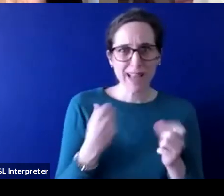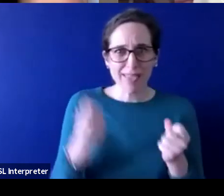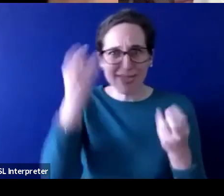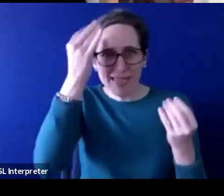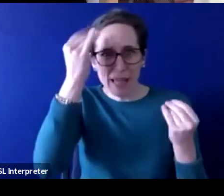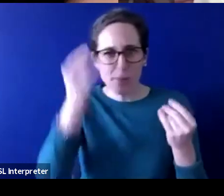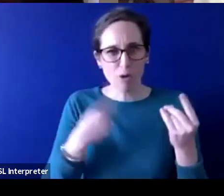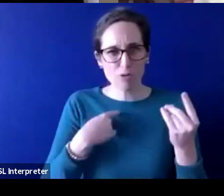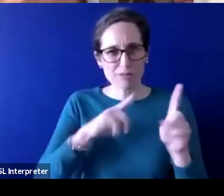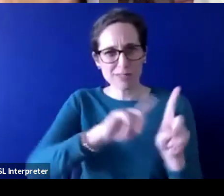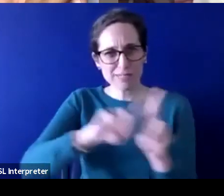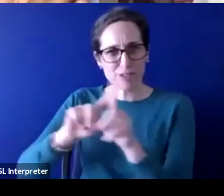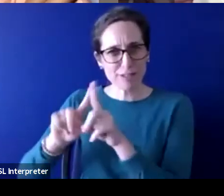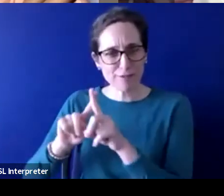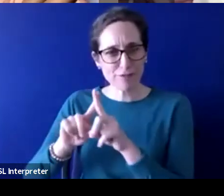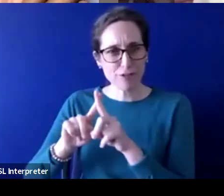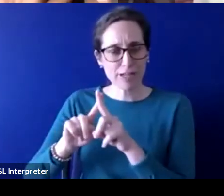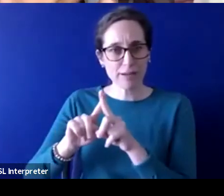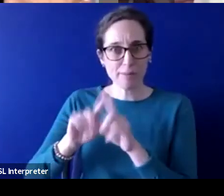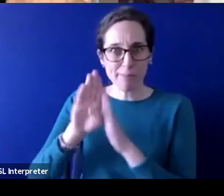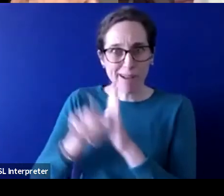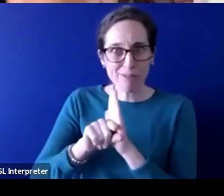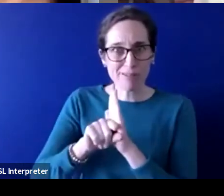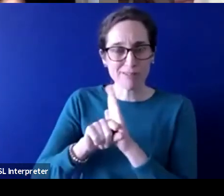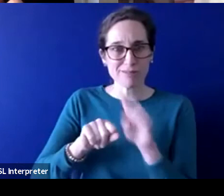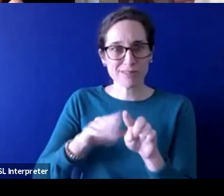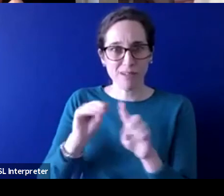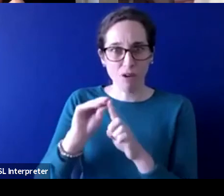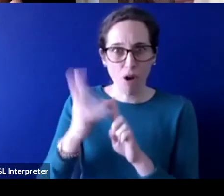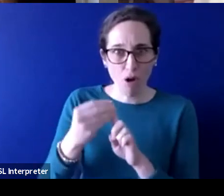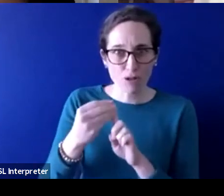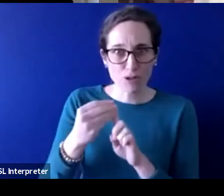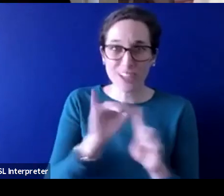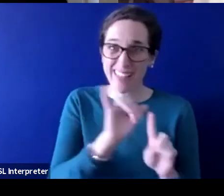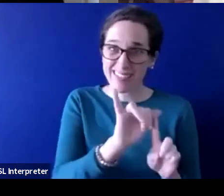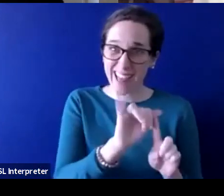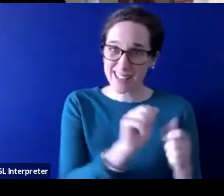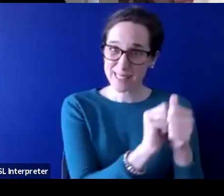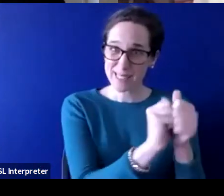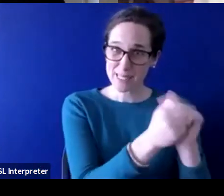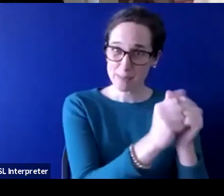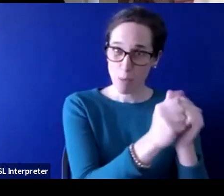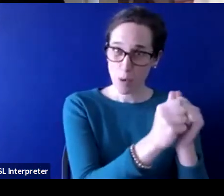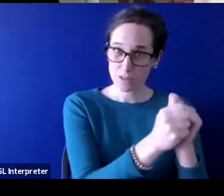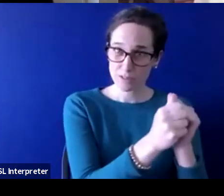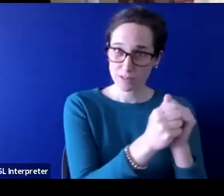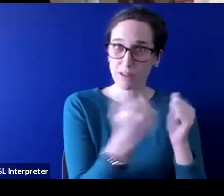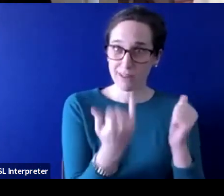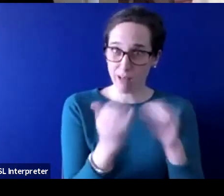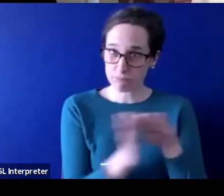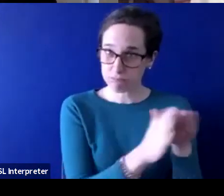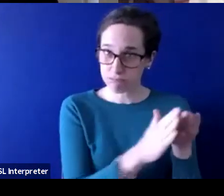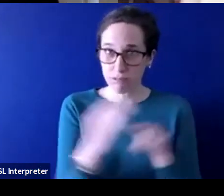there are? That's just sports. But now, if you want to talk about politics, and I wrote down the whole thing. If you want to talk about,